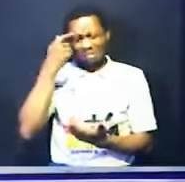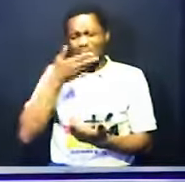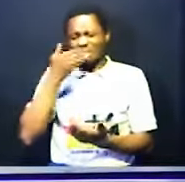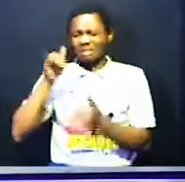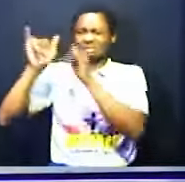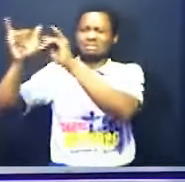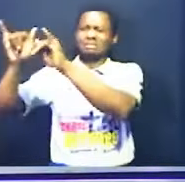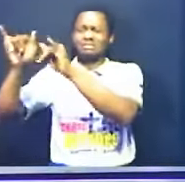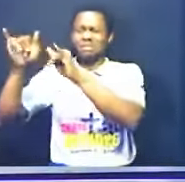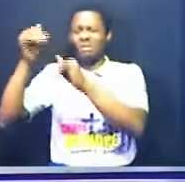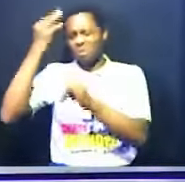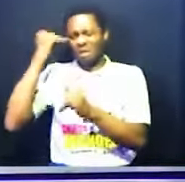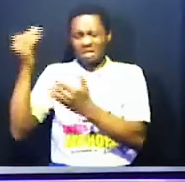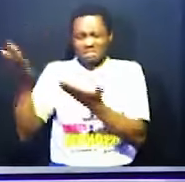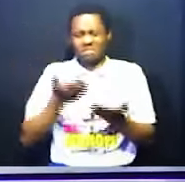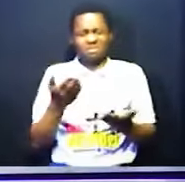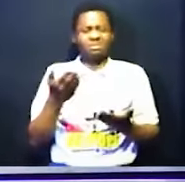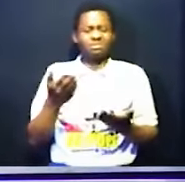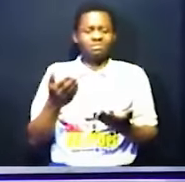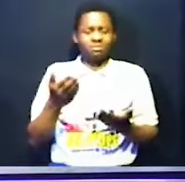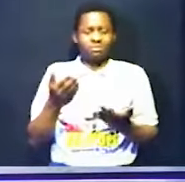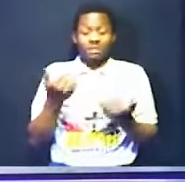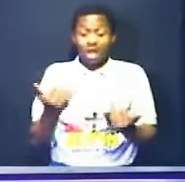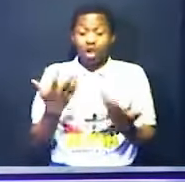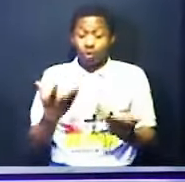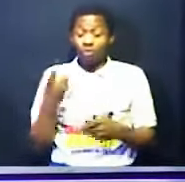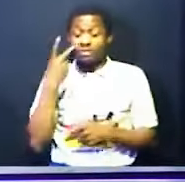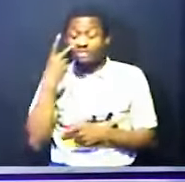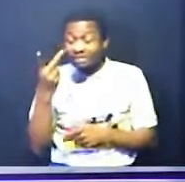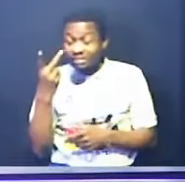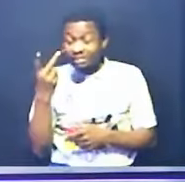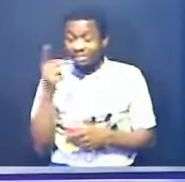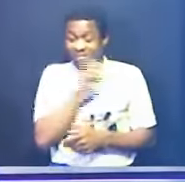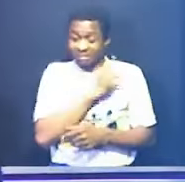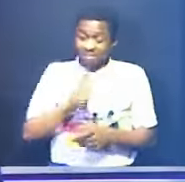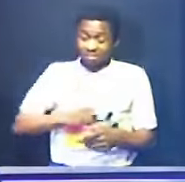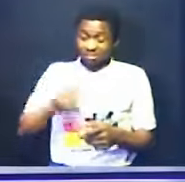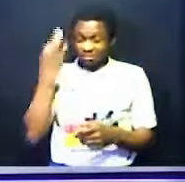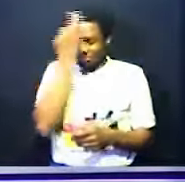name, say a so be dame soa, uncume.